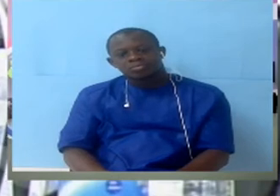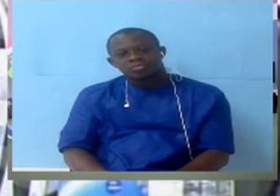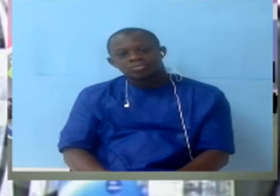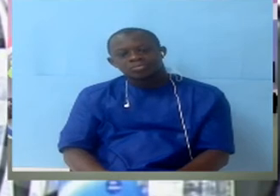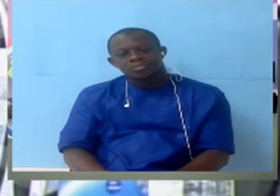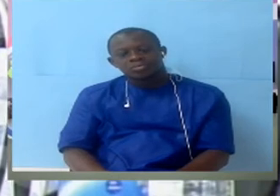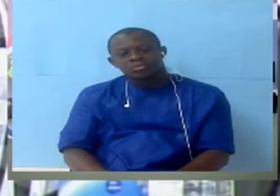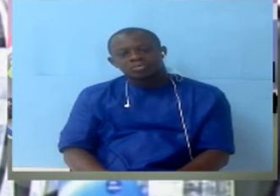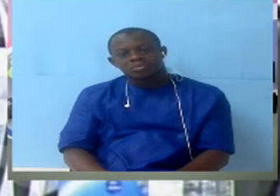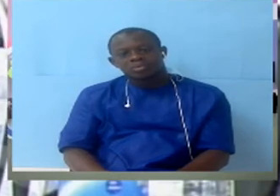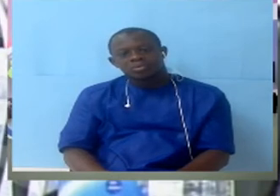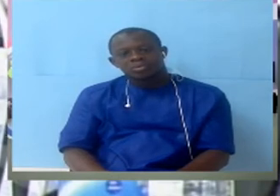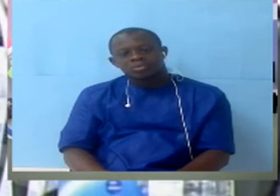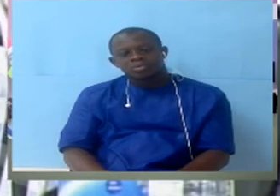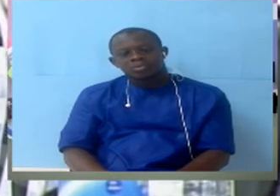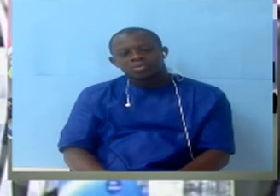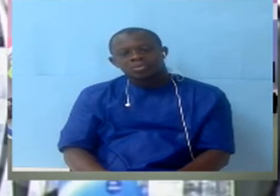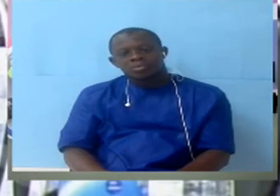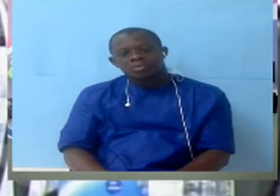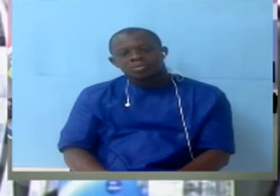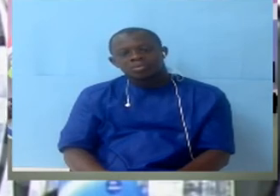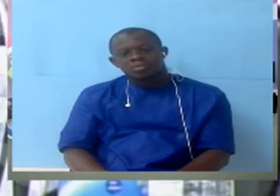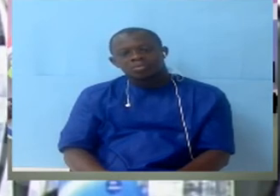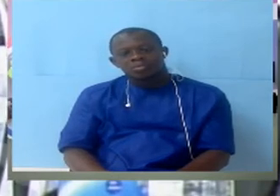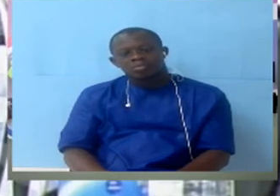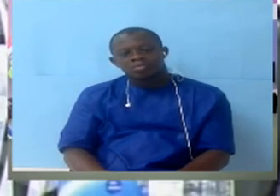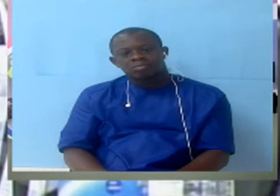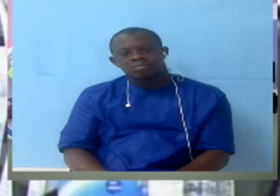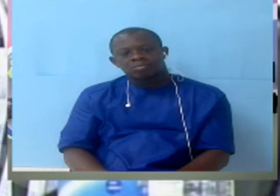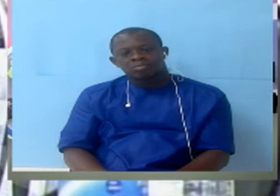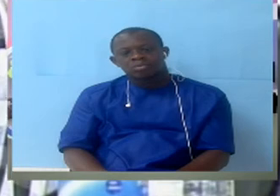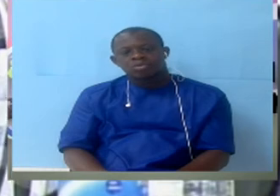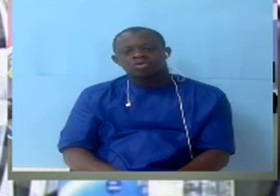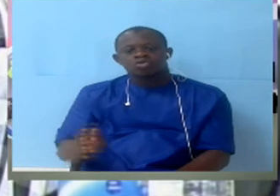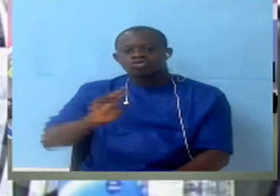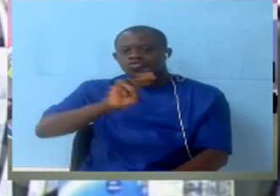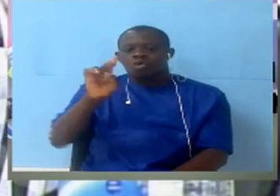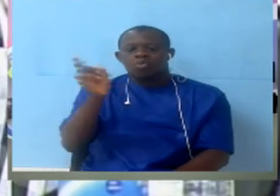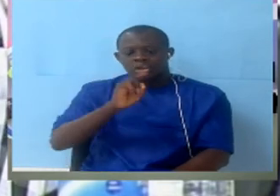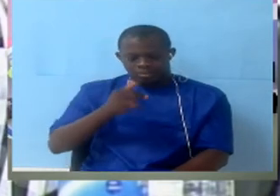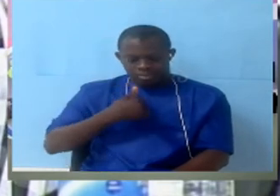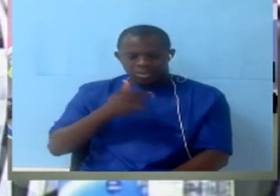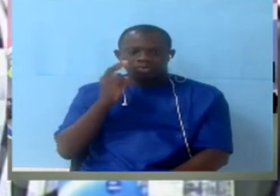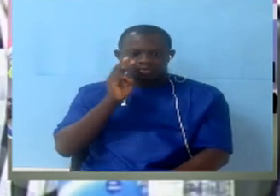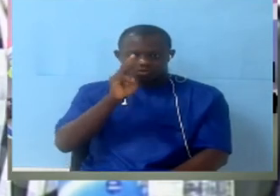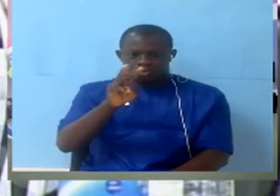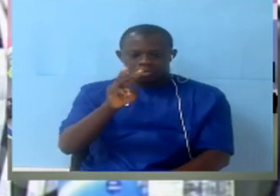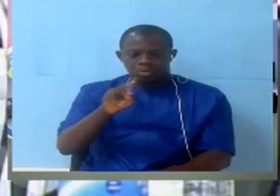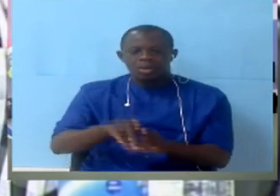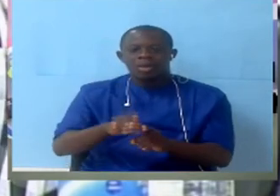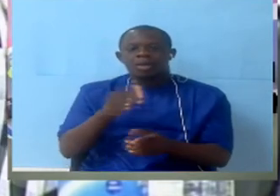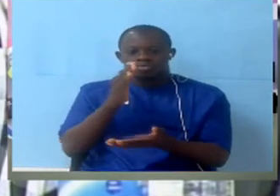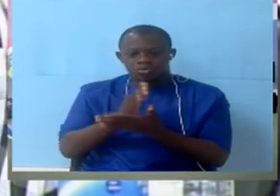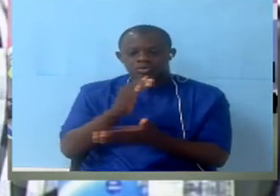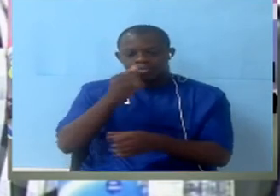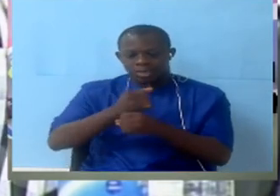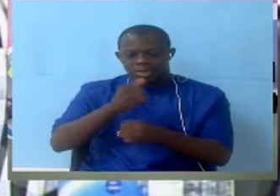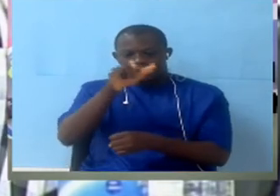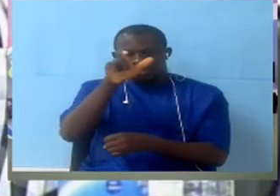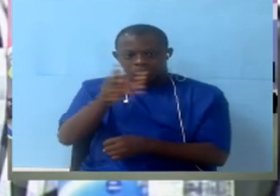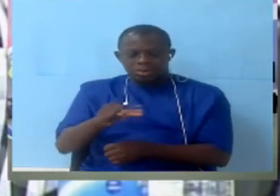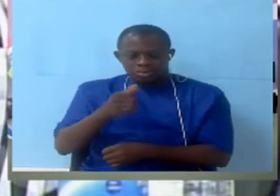me alongo ko ya lipa le bang. No, ngamunje walen kamo threatening. No, what I saw was they were threatening